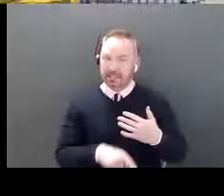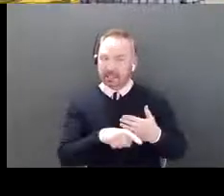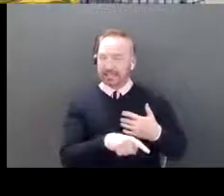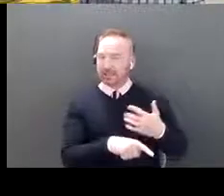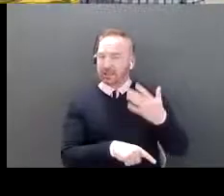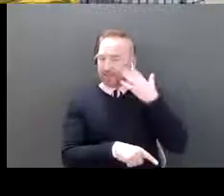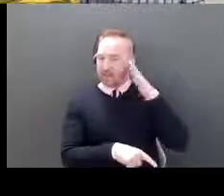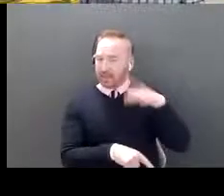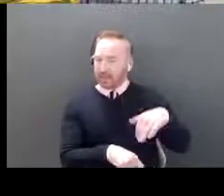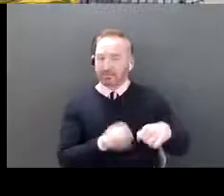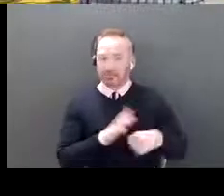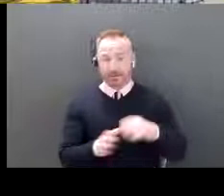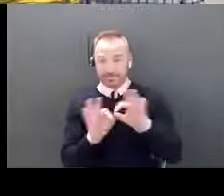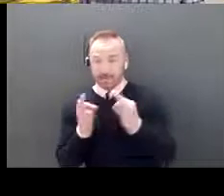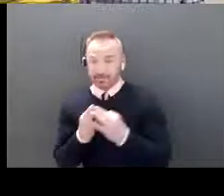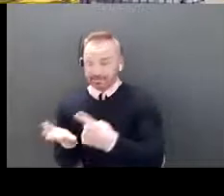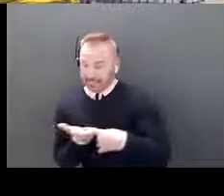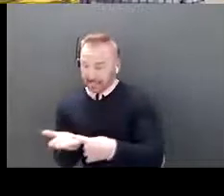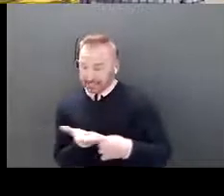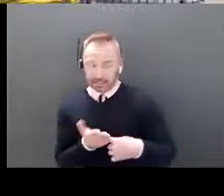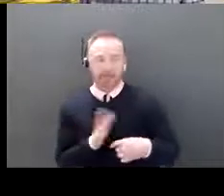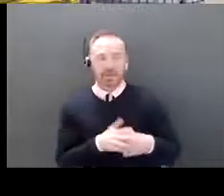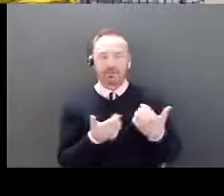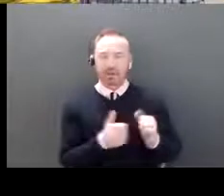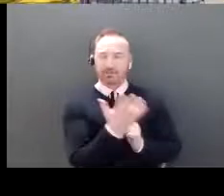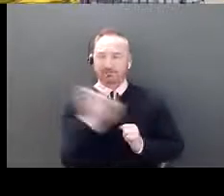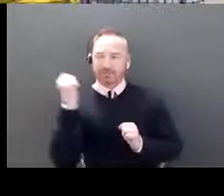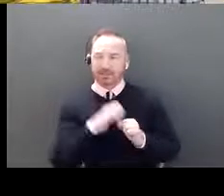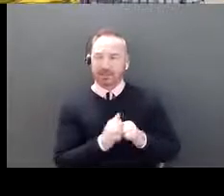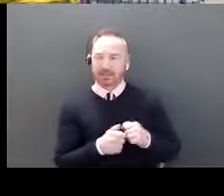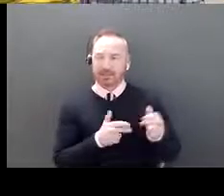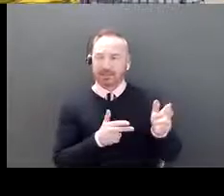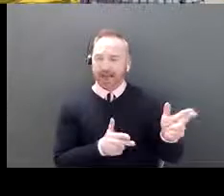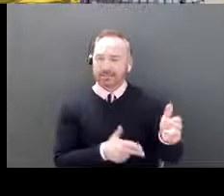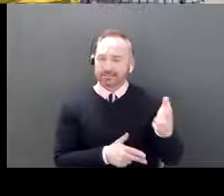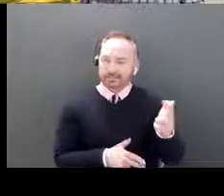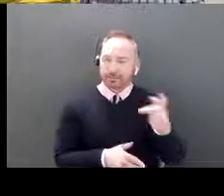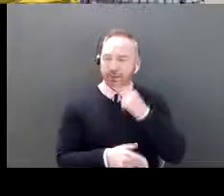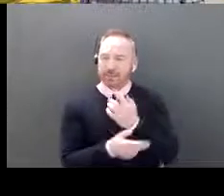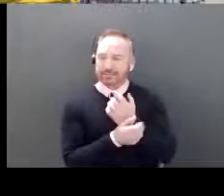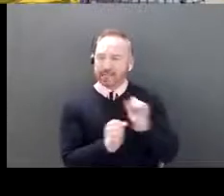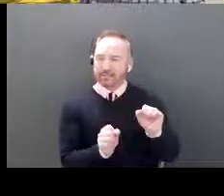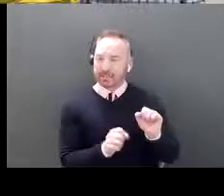his guns for his own safety and the safety of others, but the guns remained in his possession.